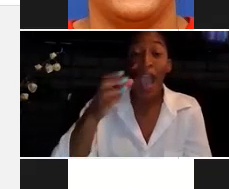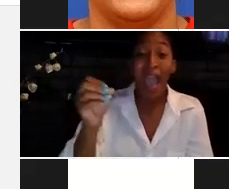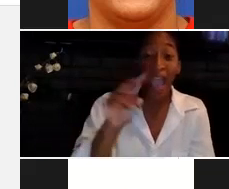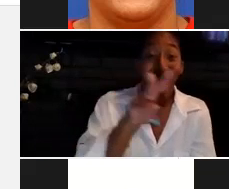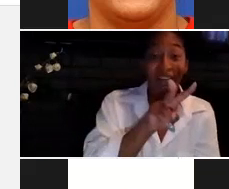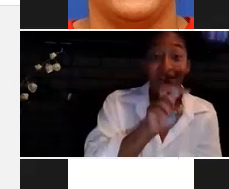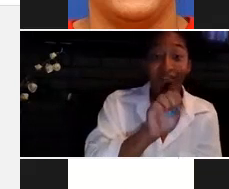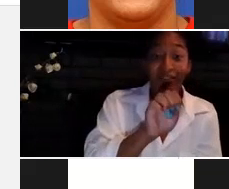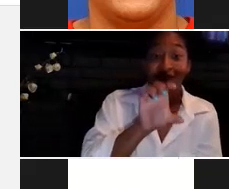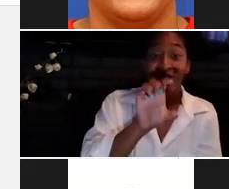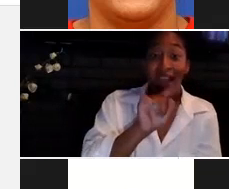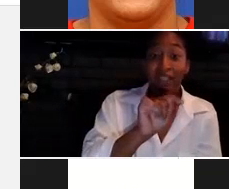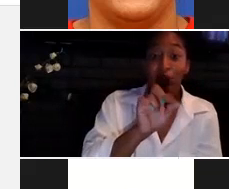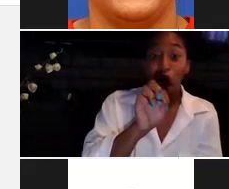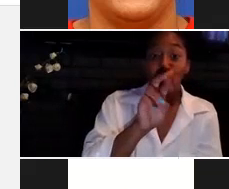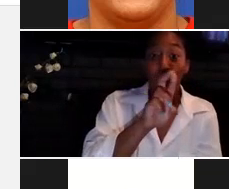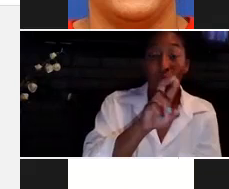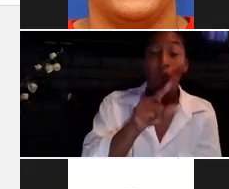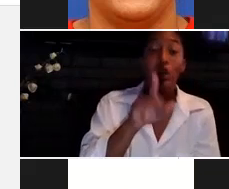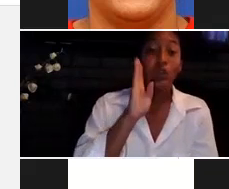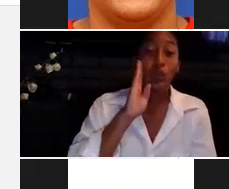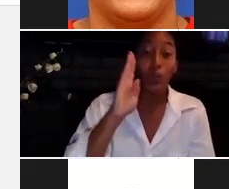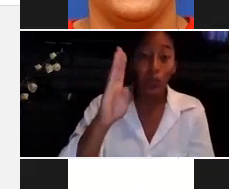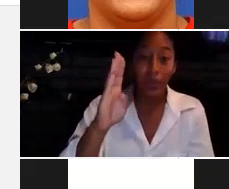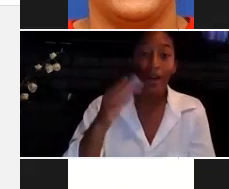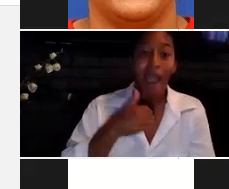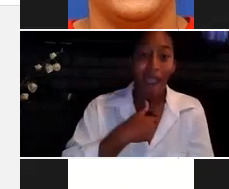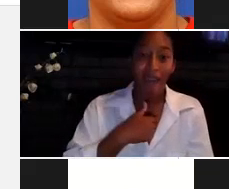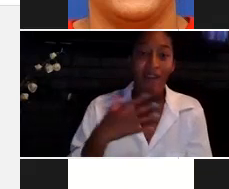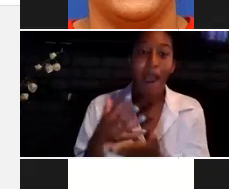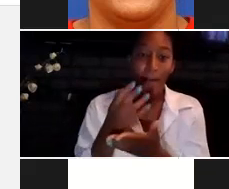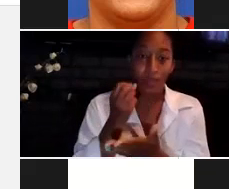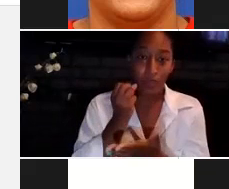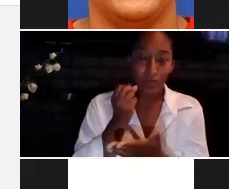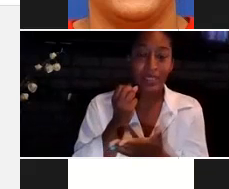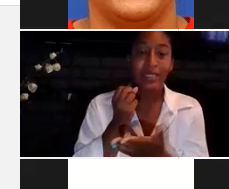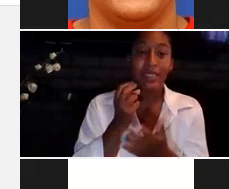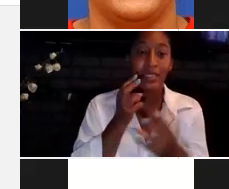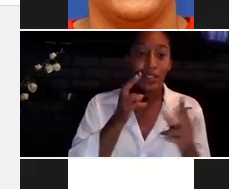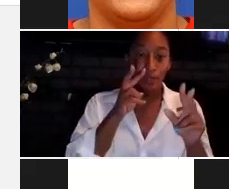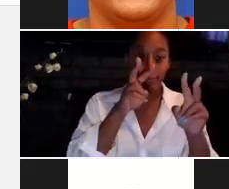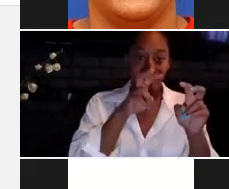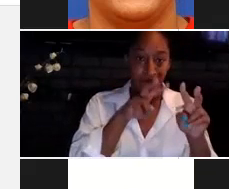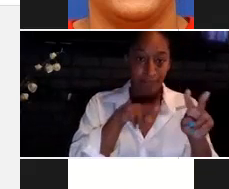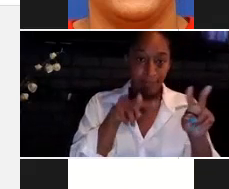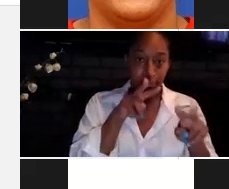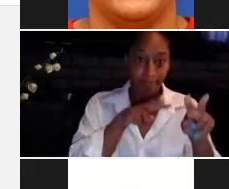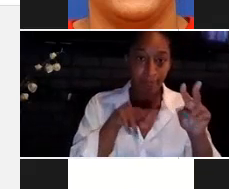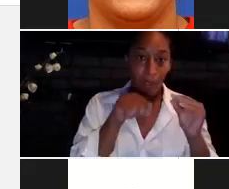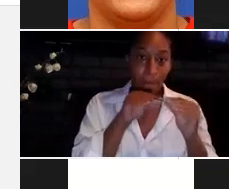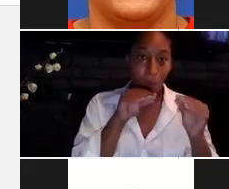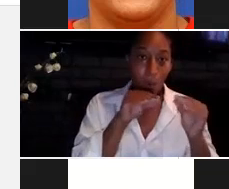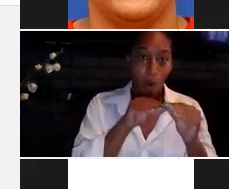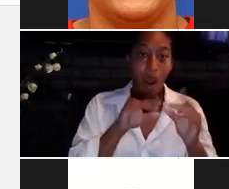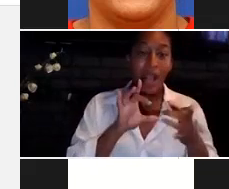the opportunity to work through the vectors overview, and I'll talk more about that on Wednesday. Okay, but this is